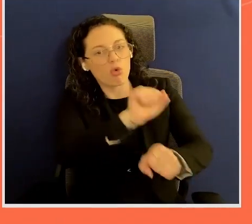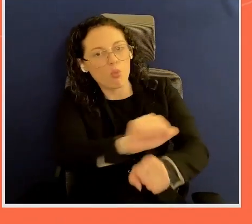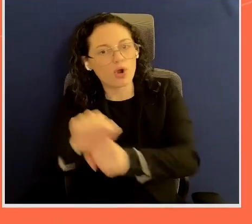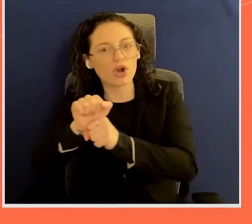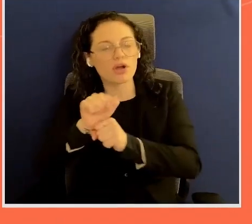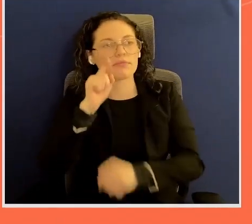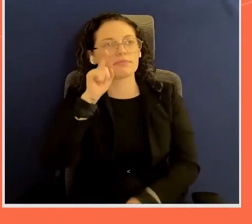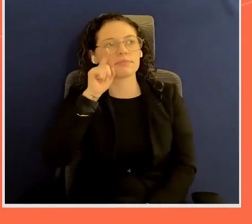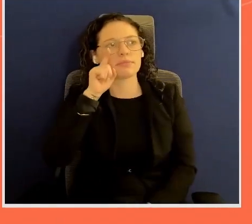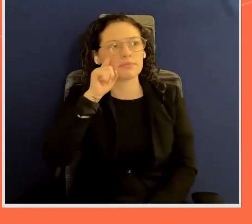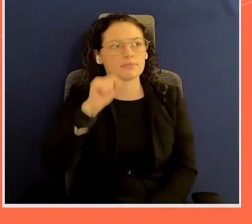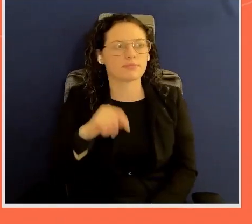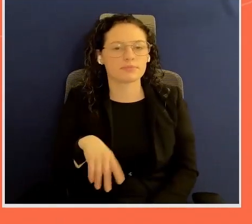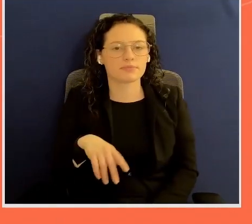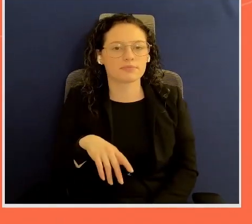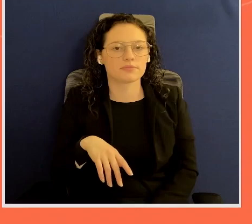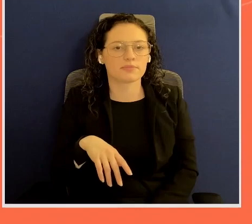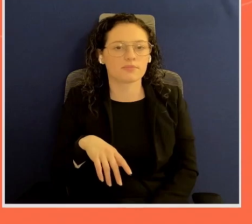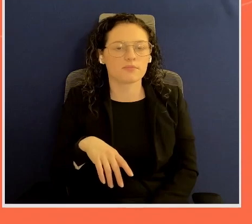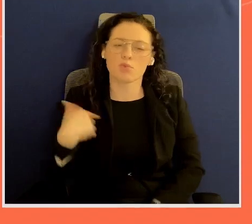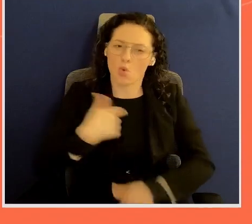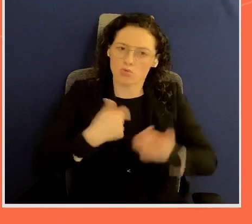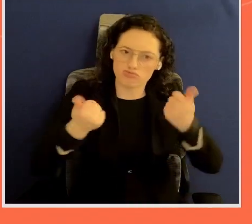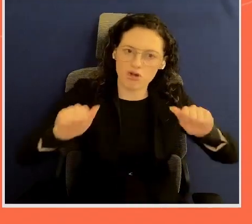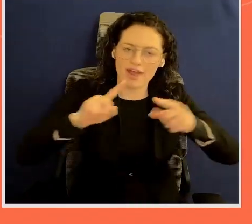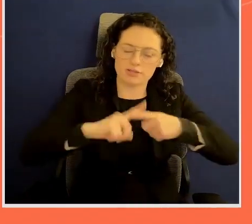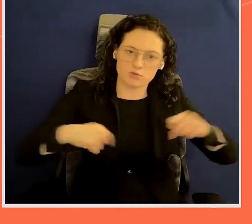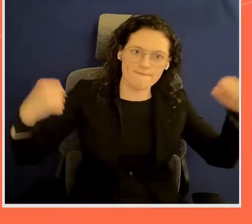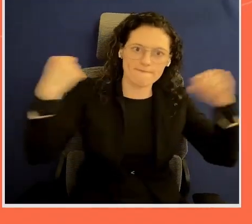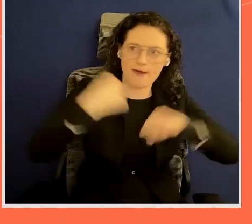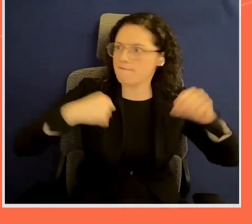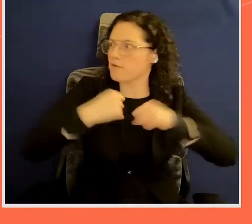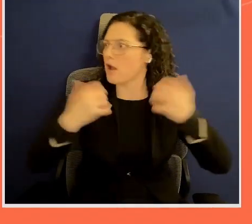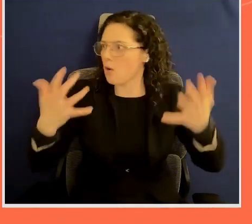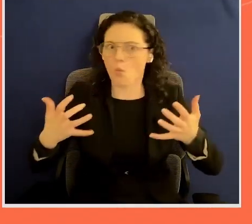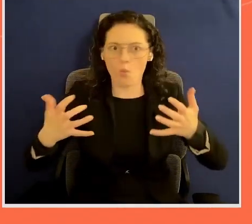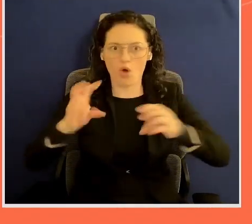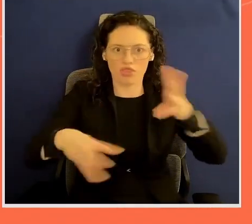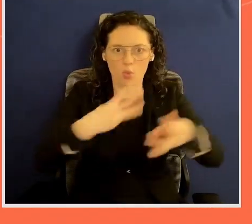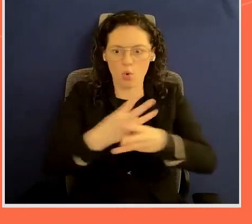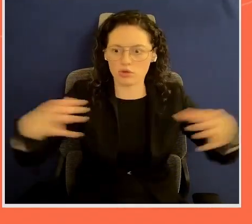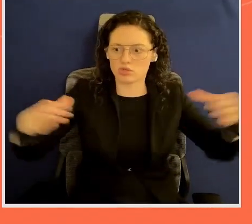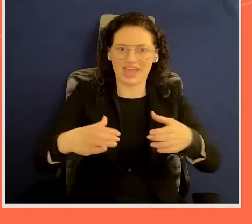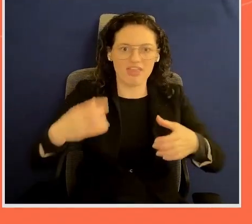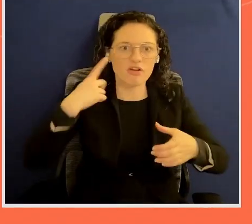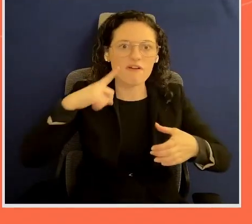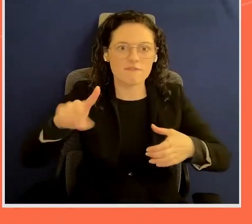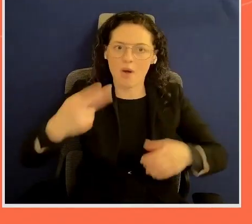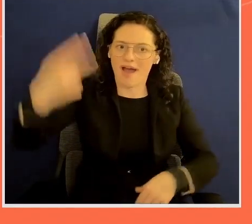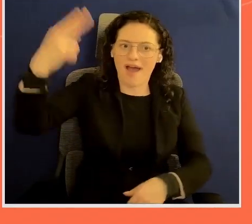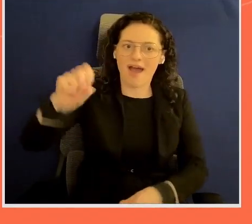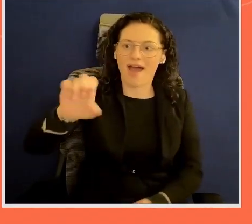and the clarity of the images that we were just watching as we sat here helps to share with all of